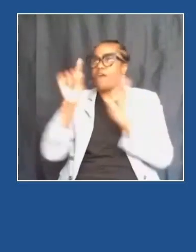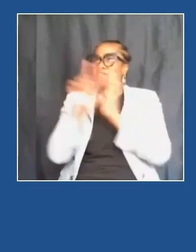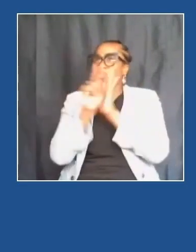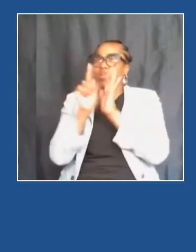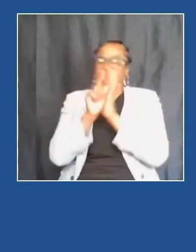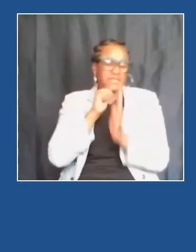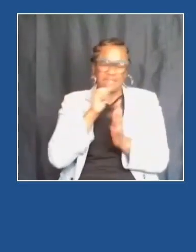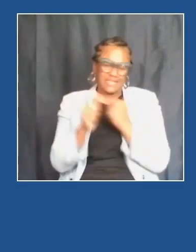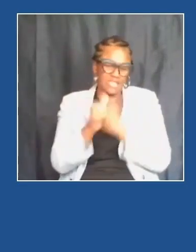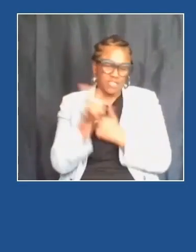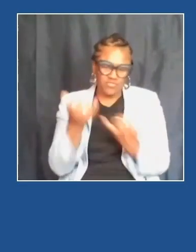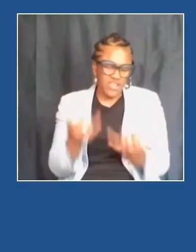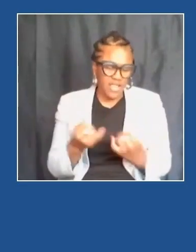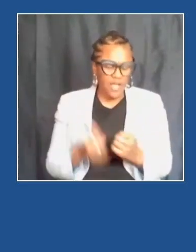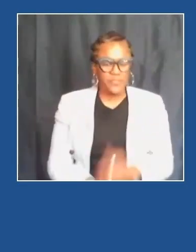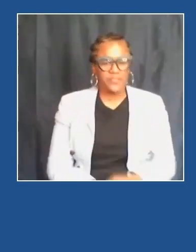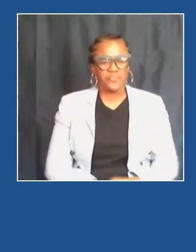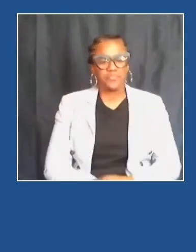dangerous.